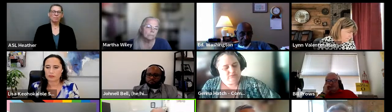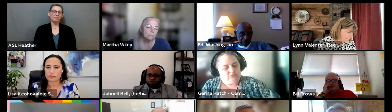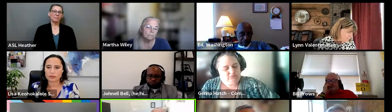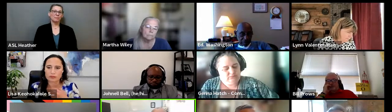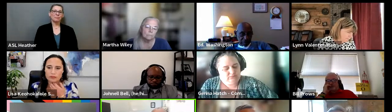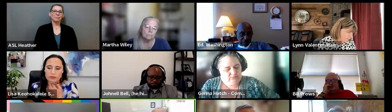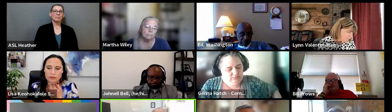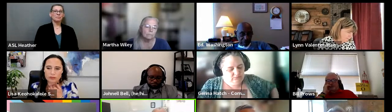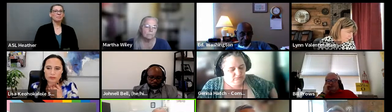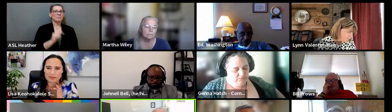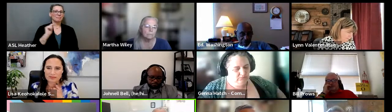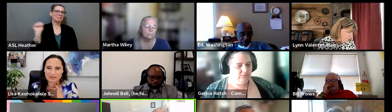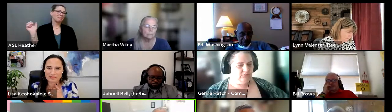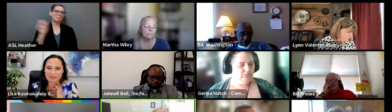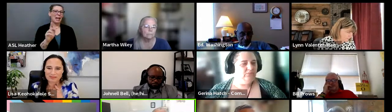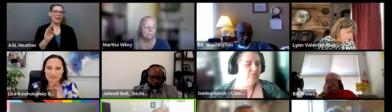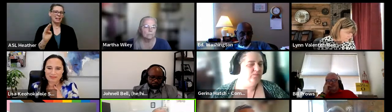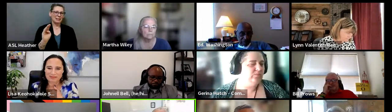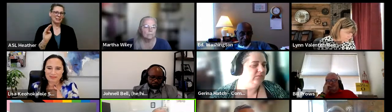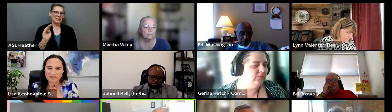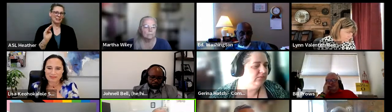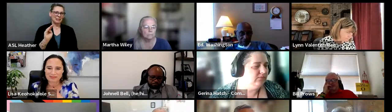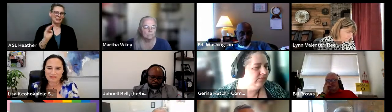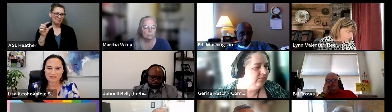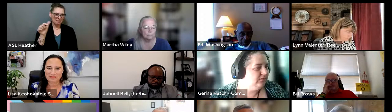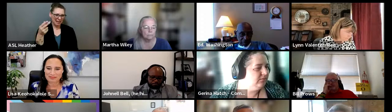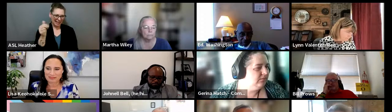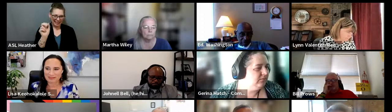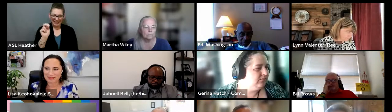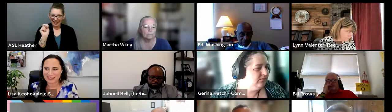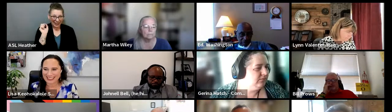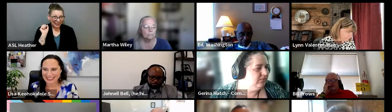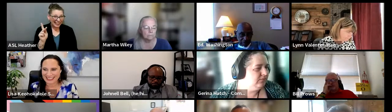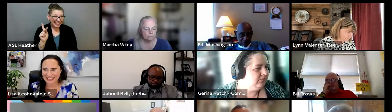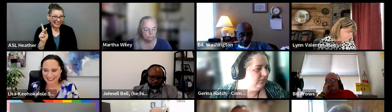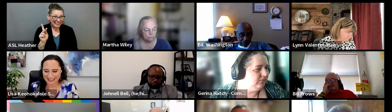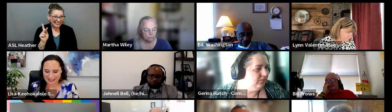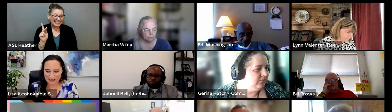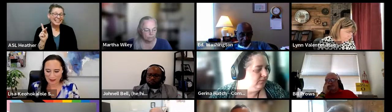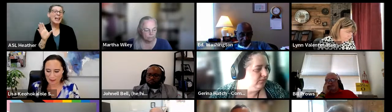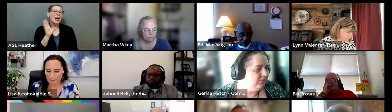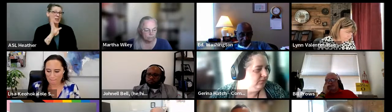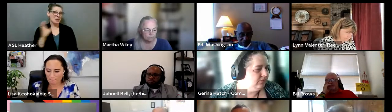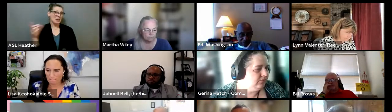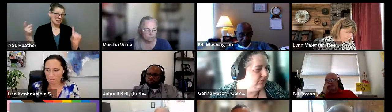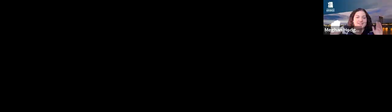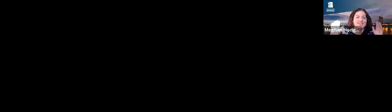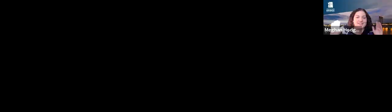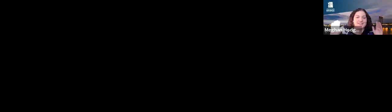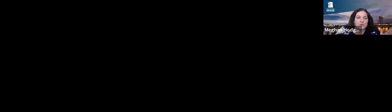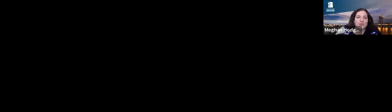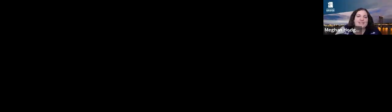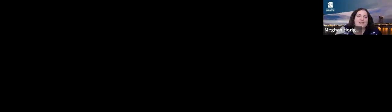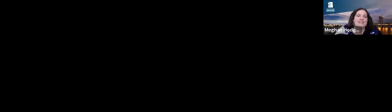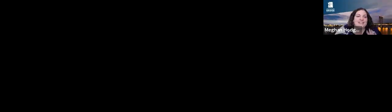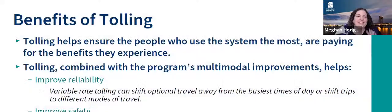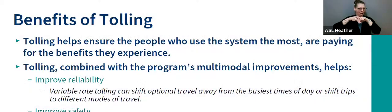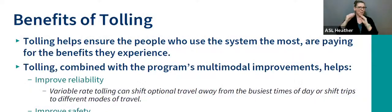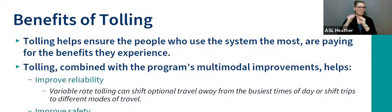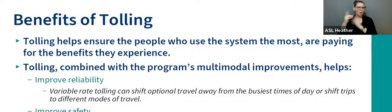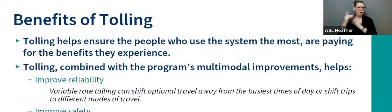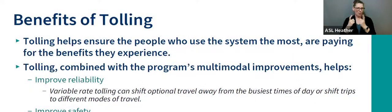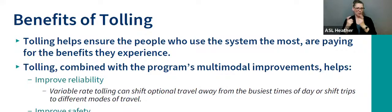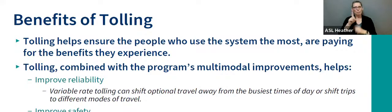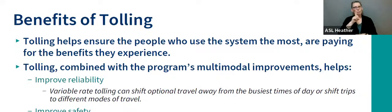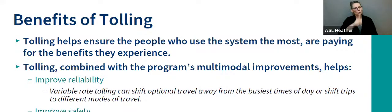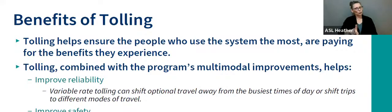Back to you, Megan. Okay, we're gonna go back to it, and then I will pause for more questions at the end, because I'm sure the rest of my slides